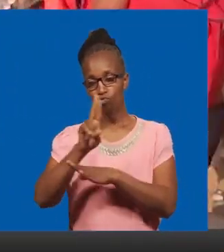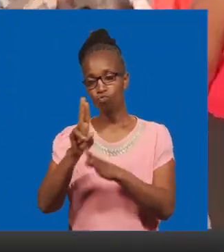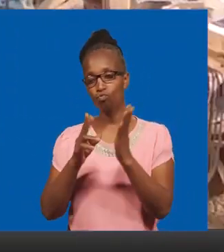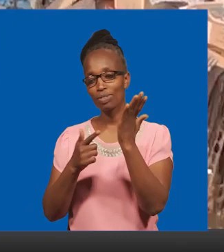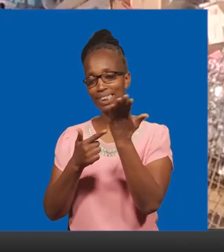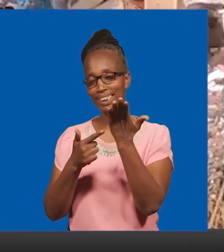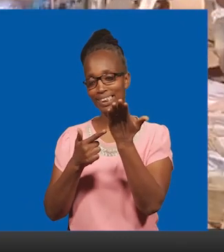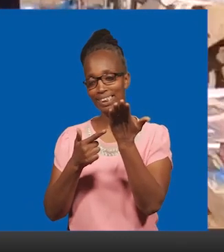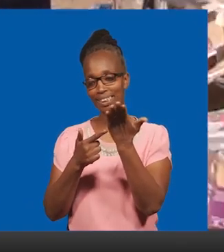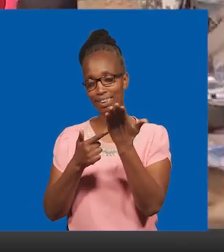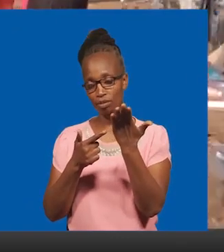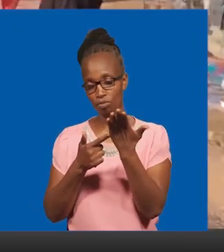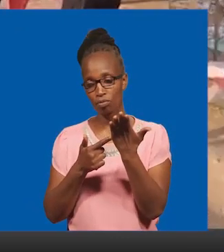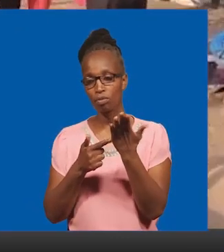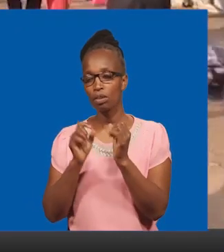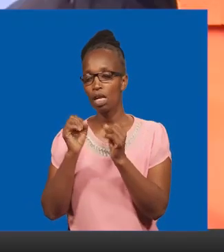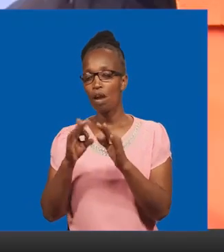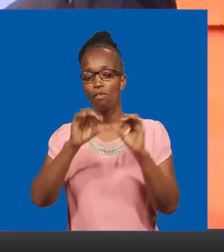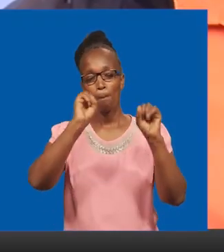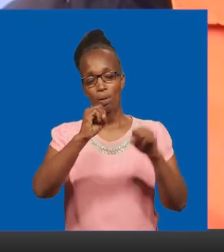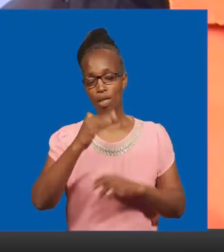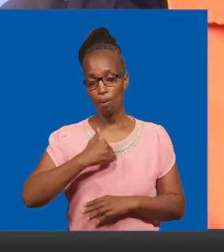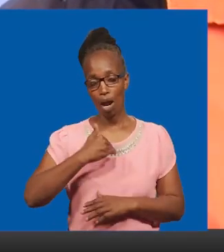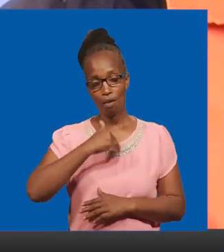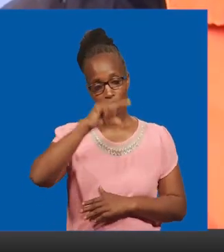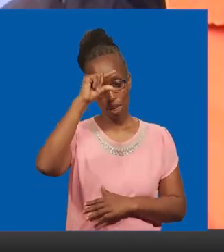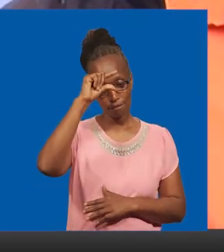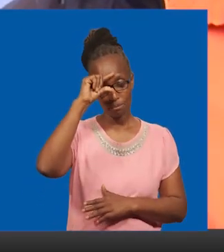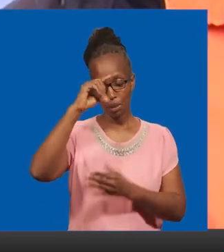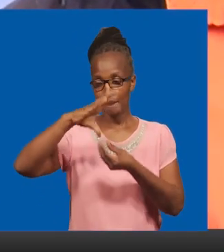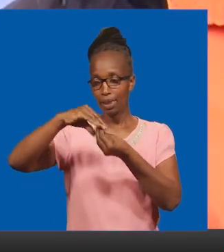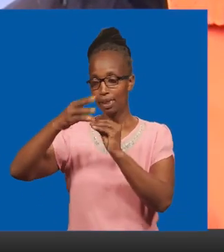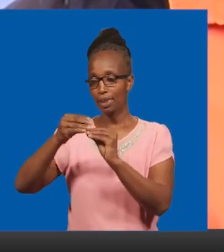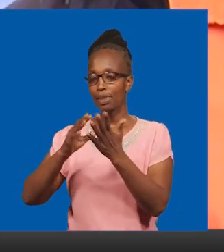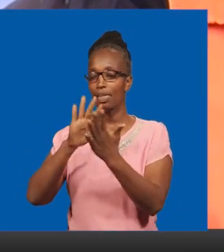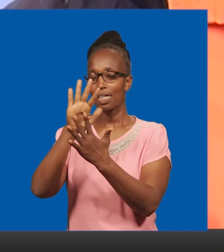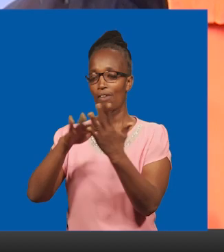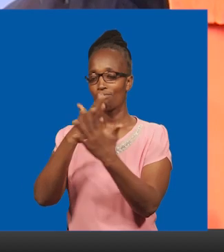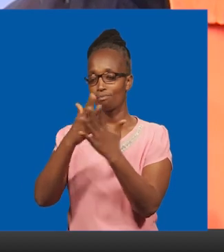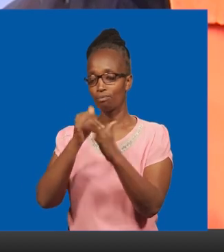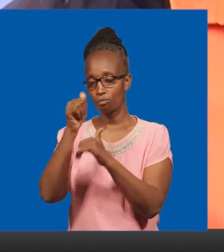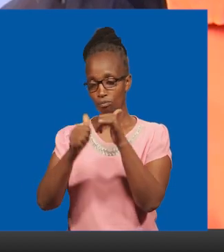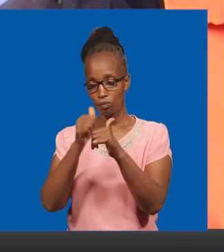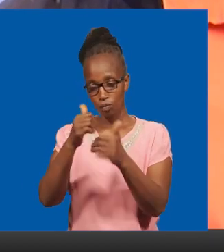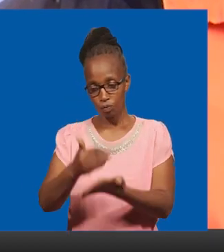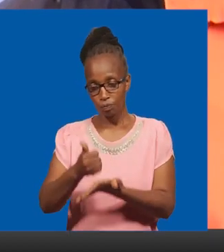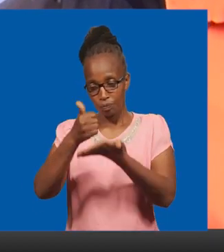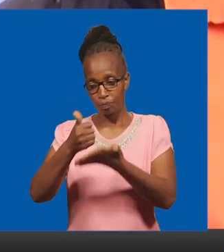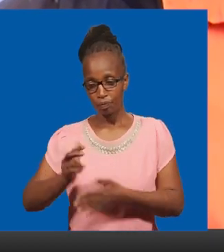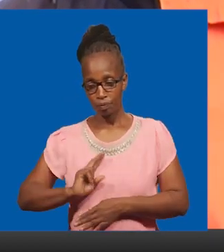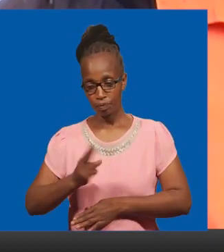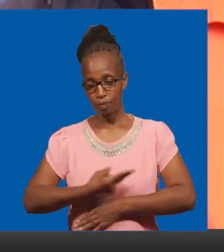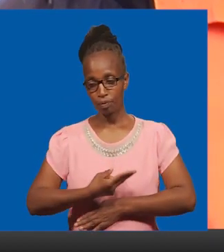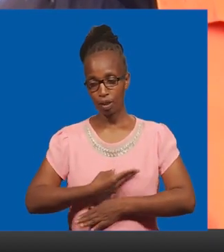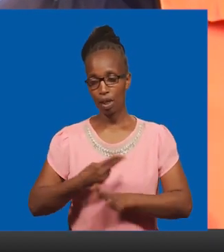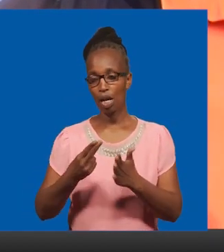vijana kutumia mtandao kujiinua kimaisha. My recommendation would be that if we can have the government create infrastructure that can